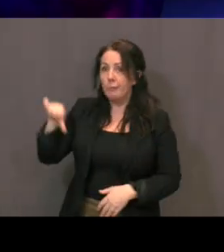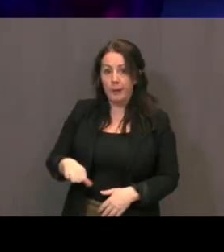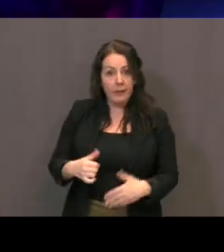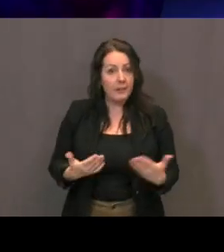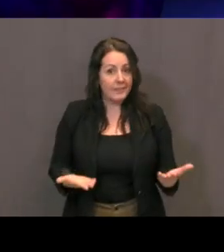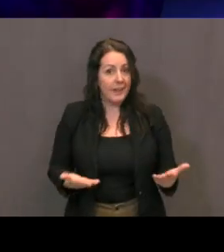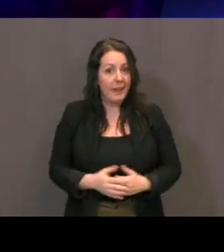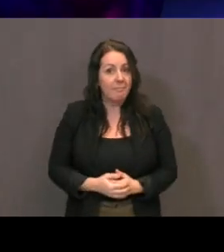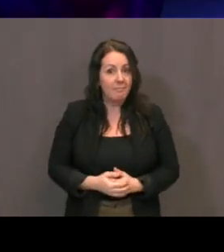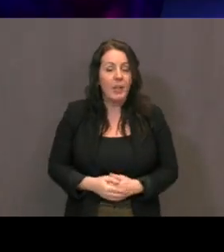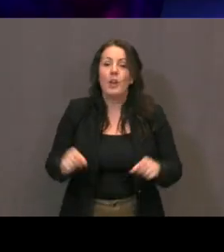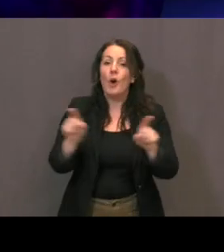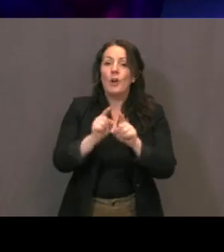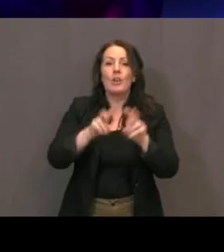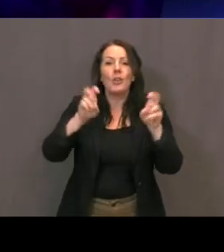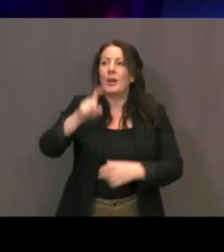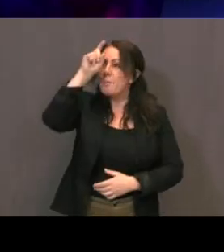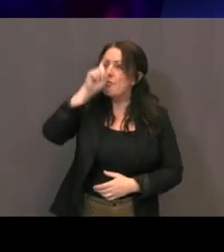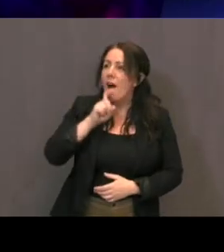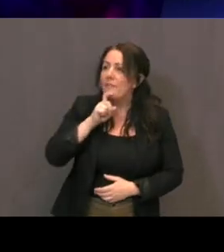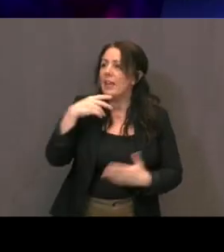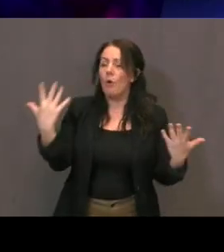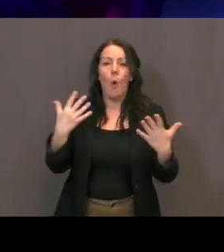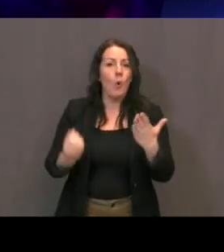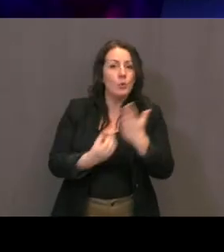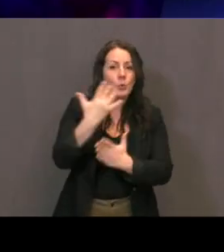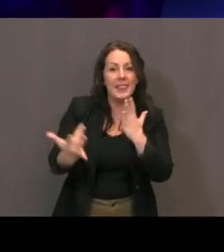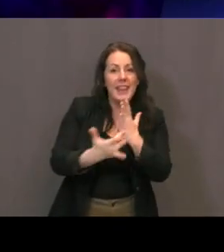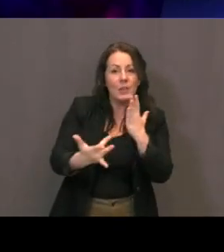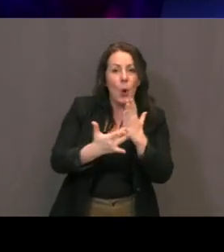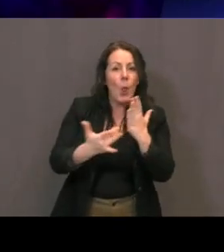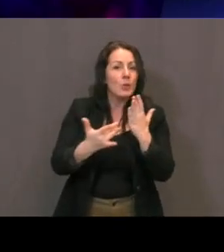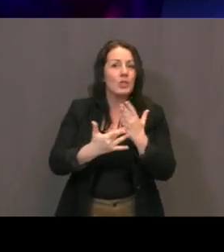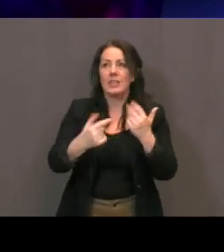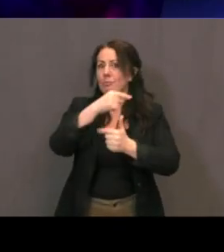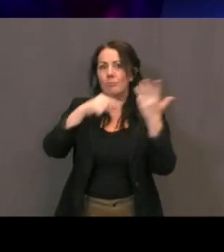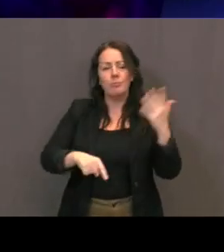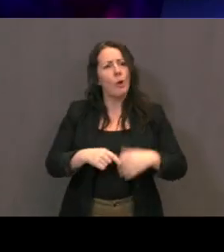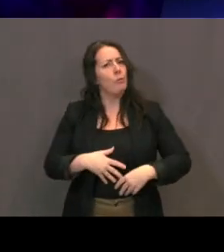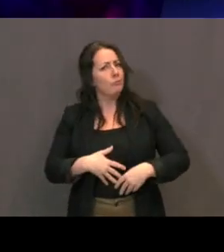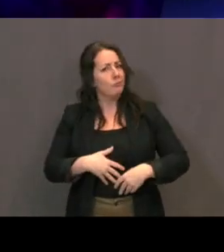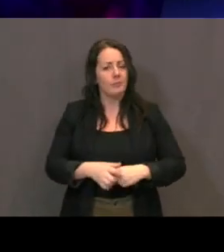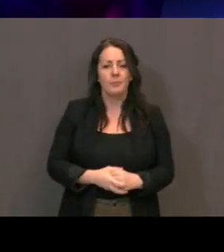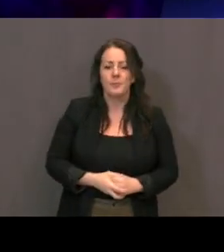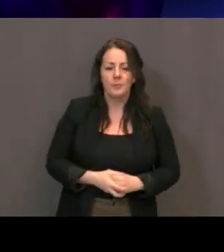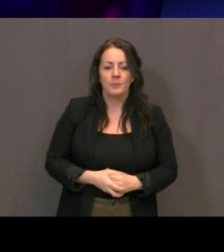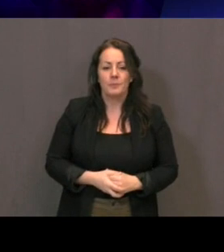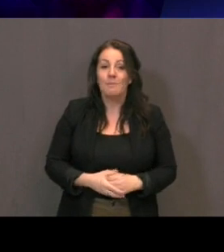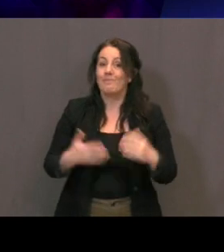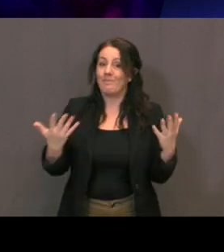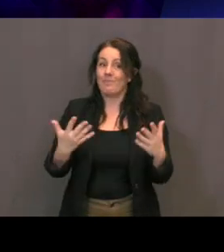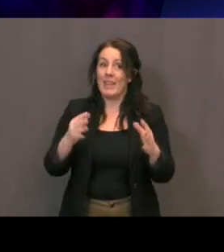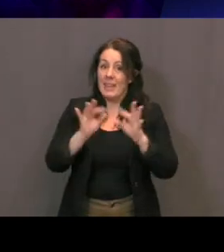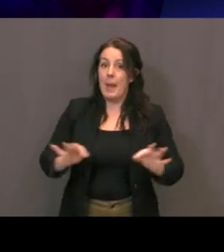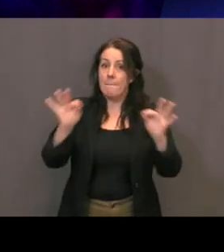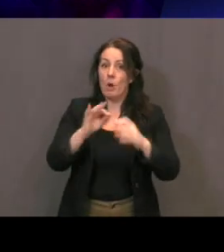advancements. And so, of course, I think that it's really important that we push against that movement